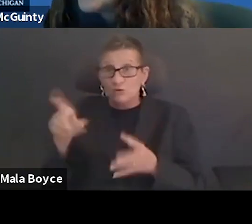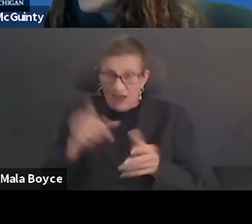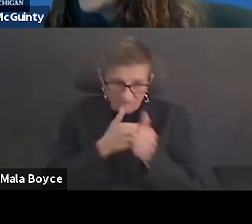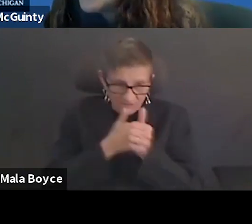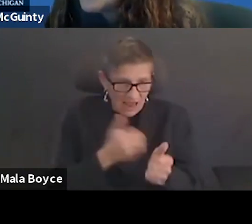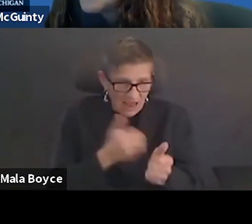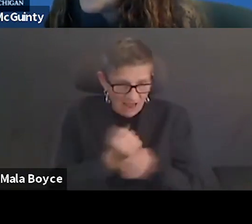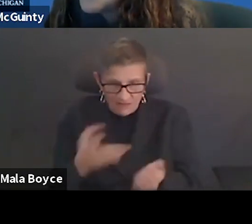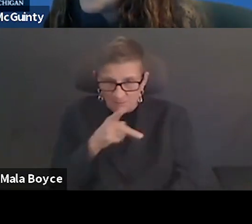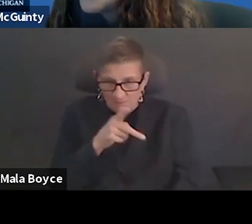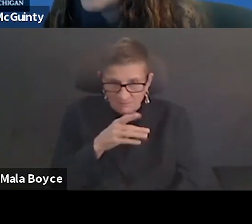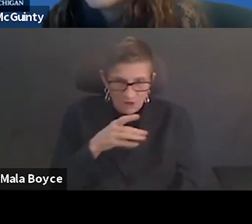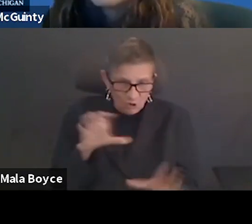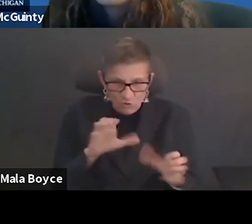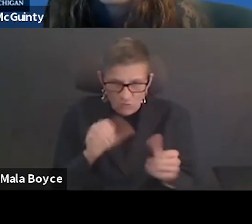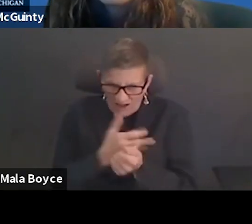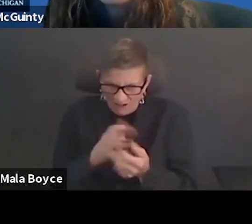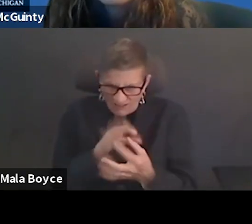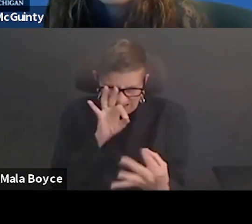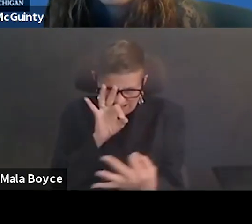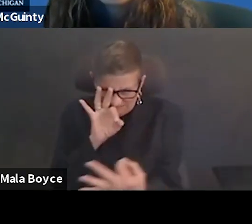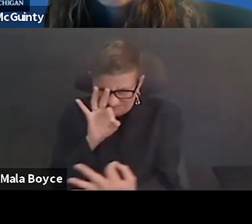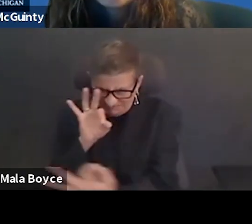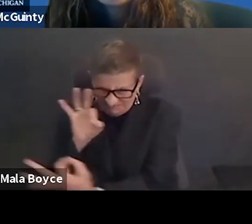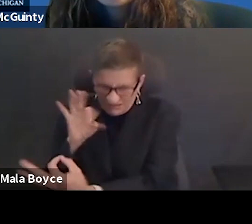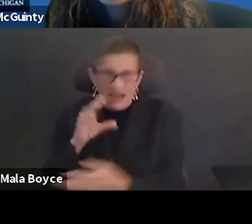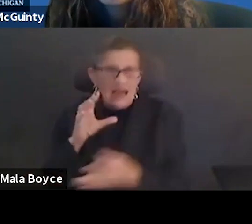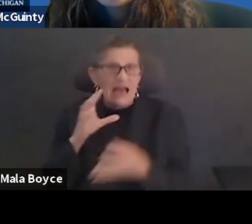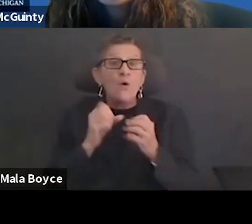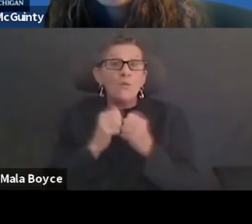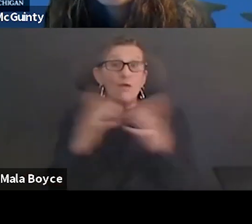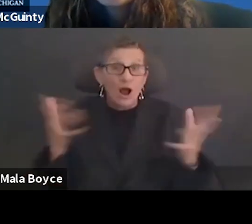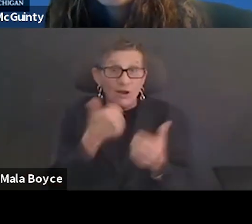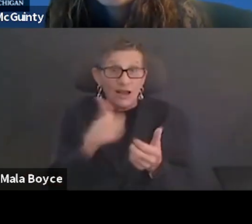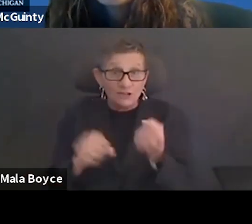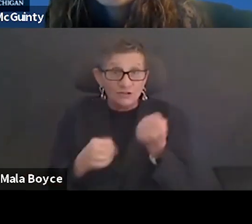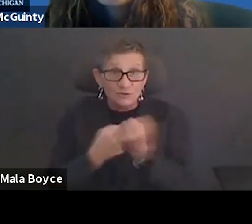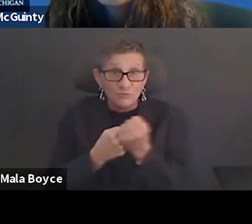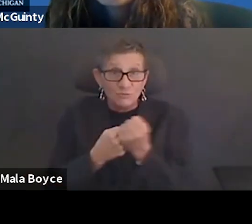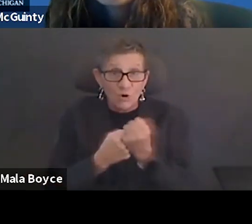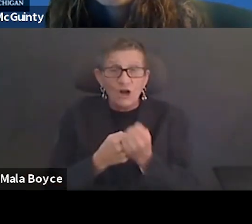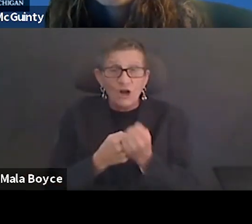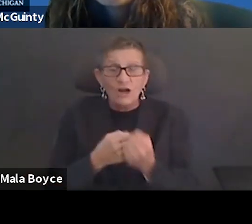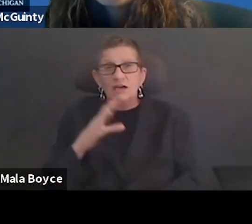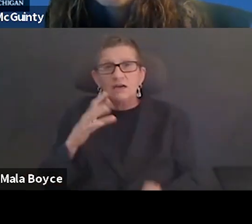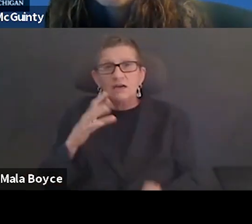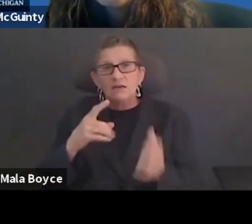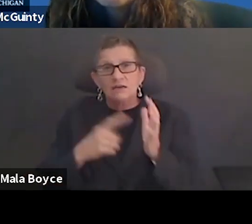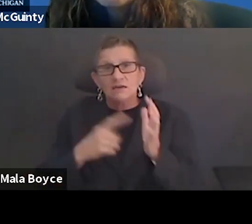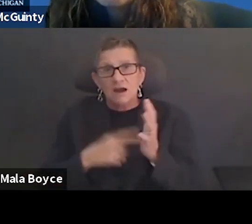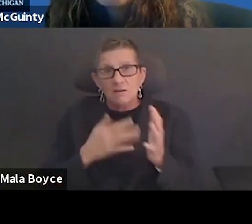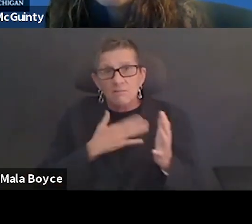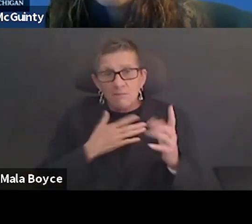receive help, not receive a support. And I countless times see my friends